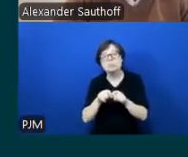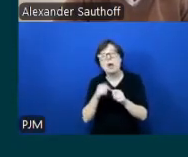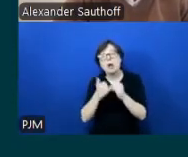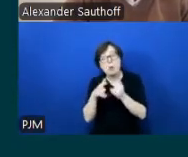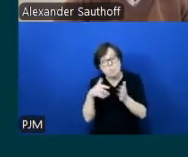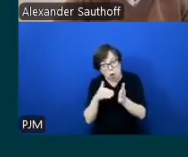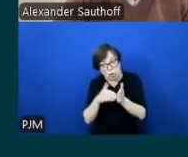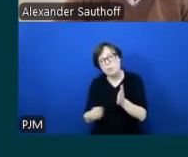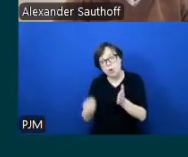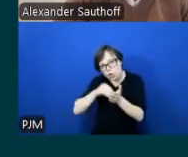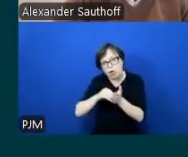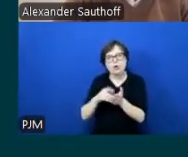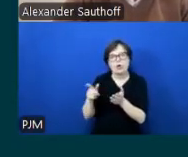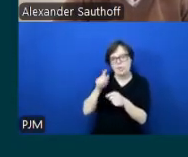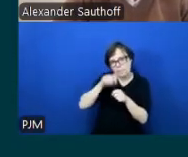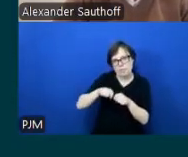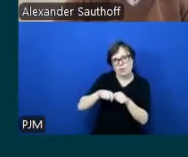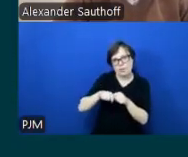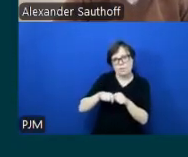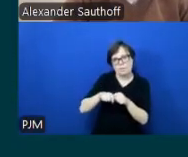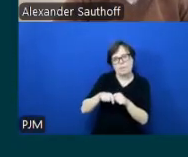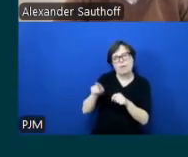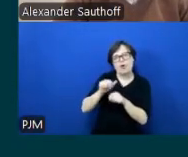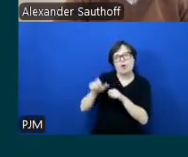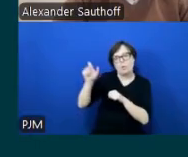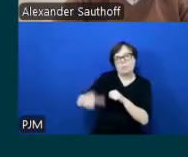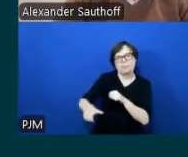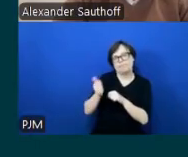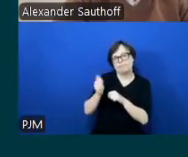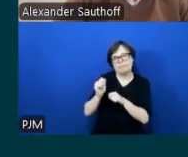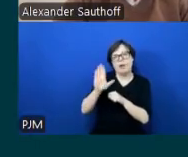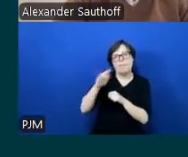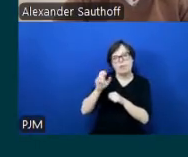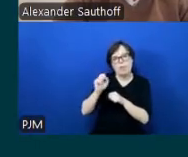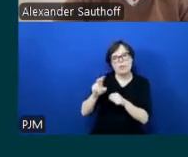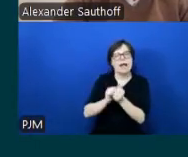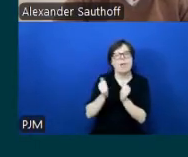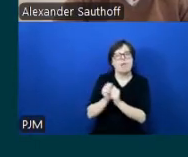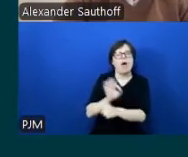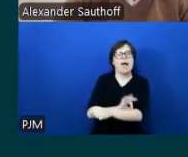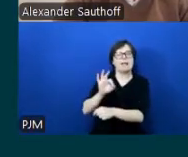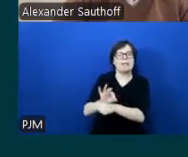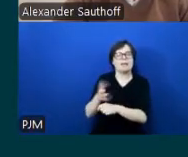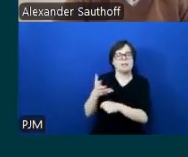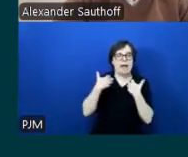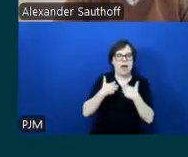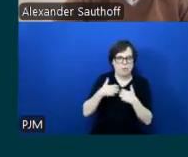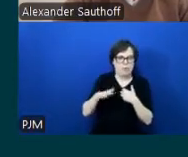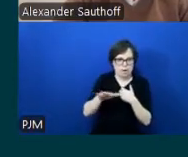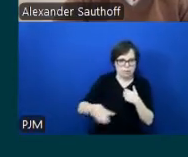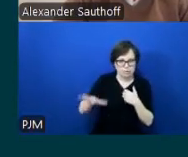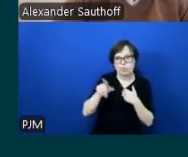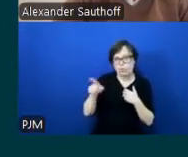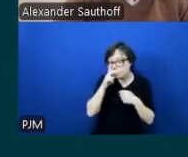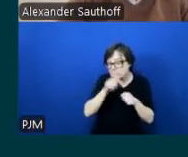and botanists that would just go and assess the different trees just to complement the